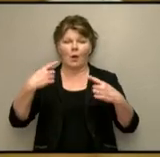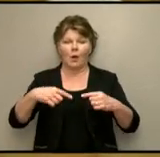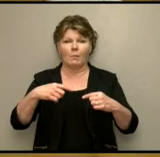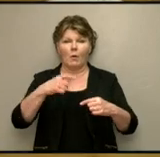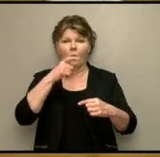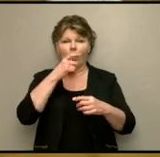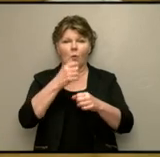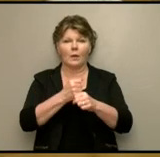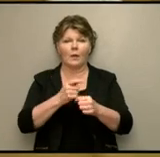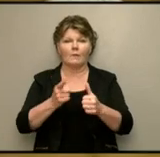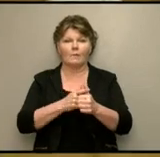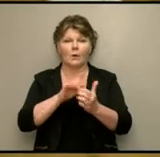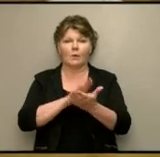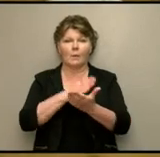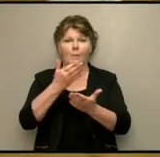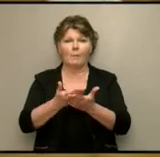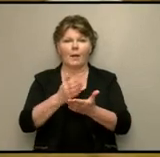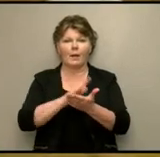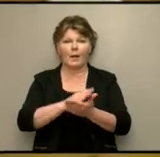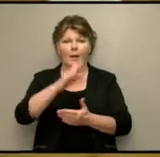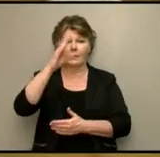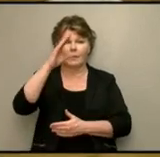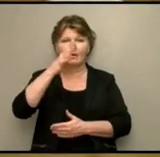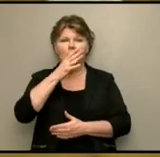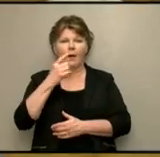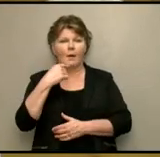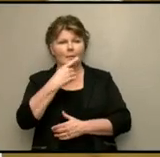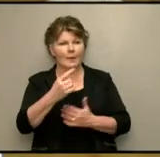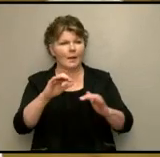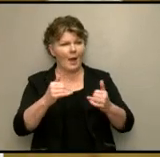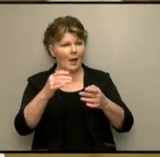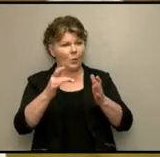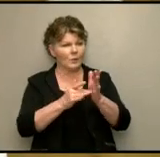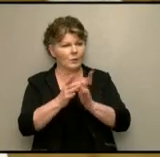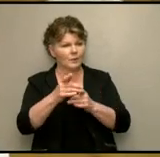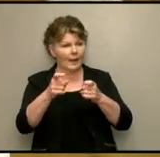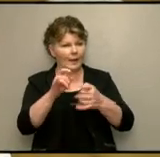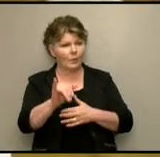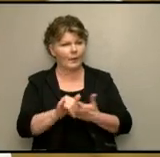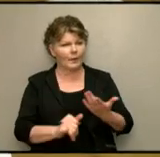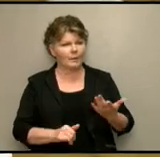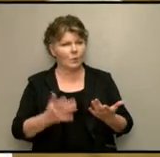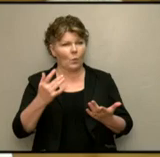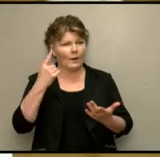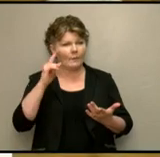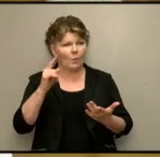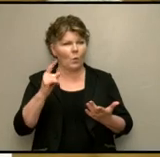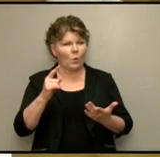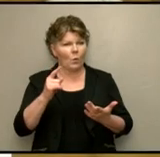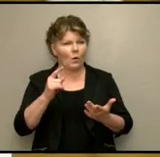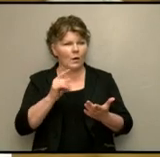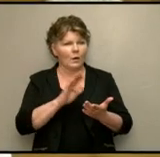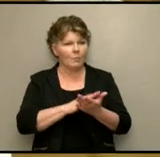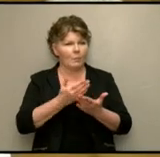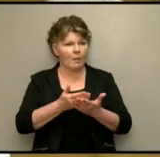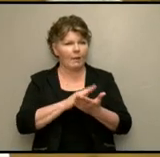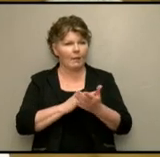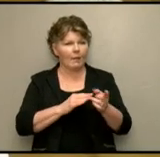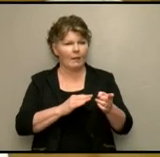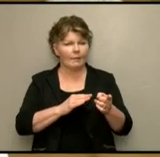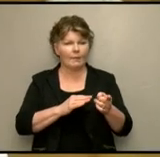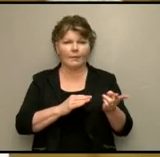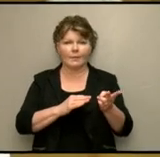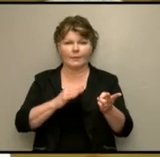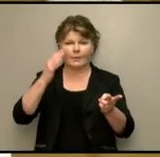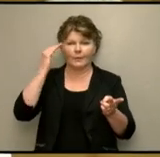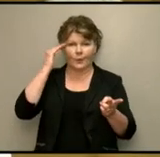of pancakes. Their mom stepped in and asked, "How would Jesus handle it if he were here waiting for pancakes?" They knew